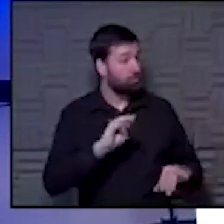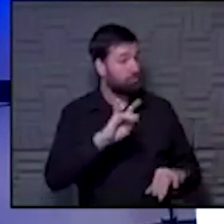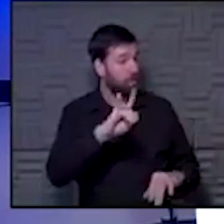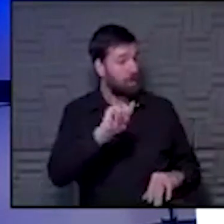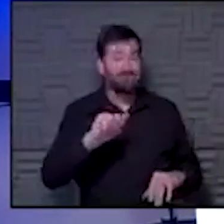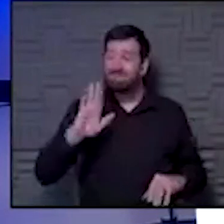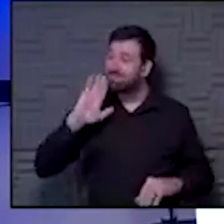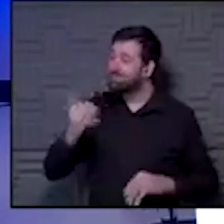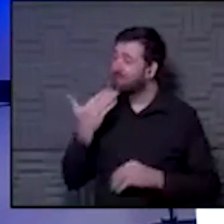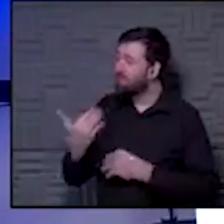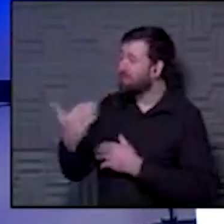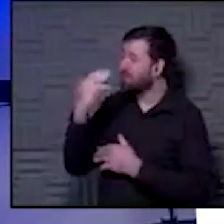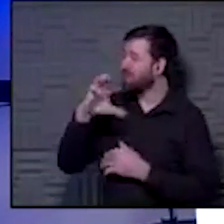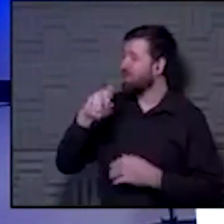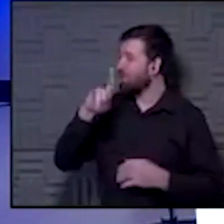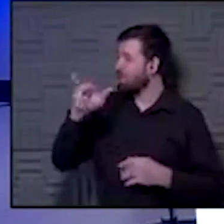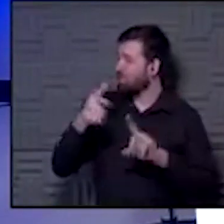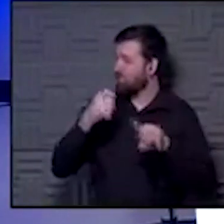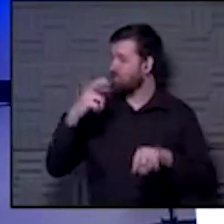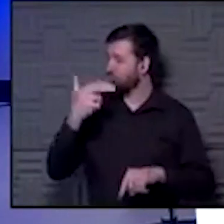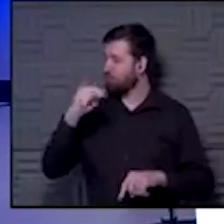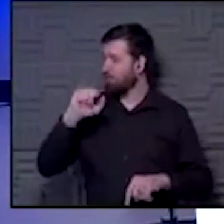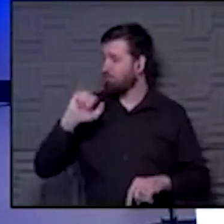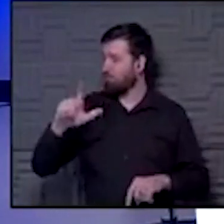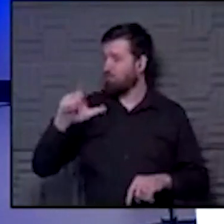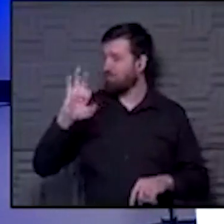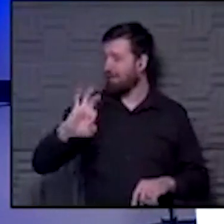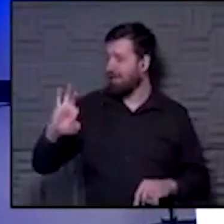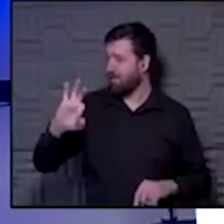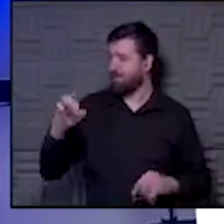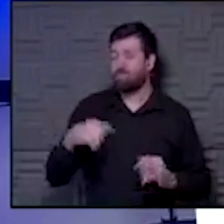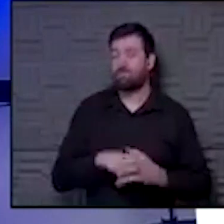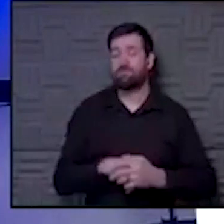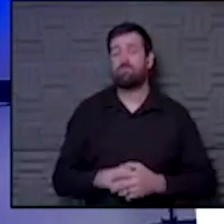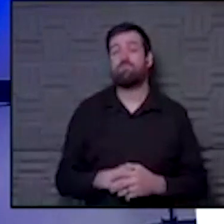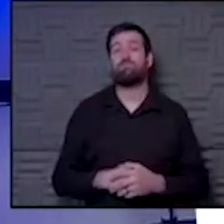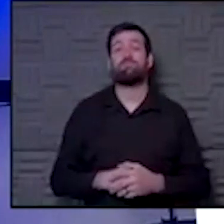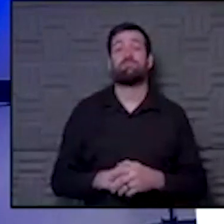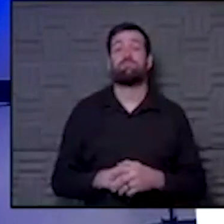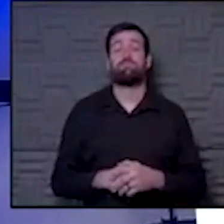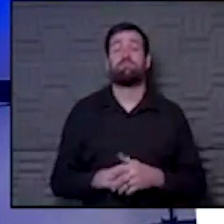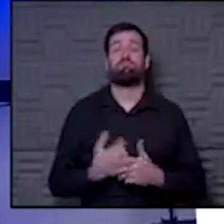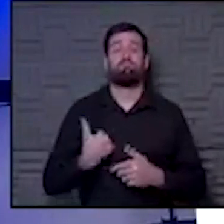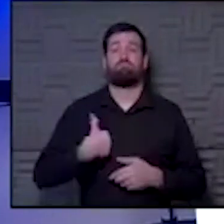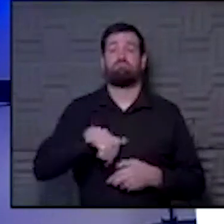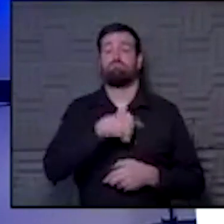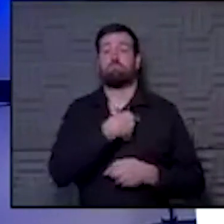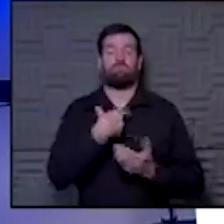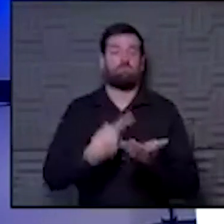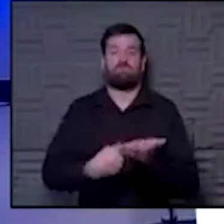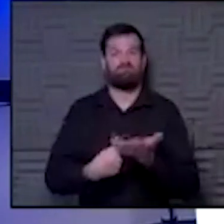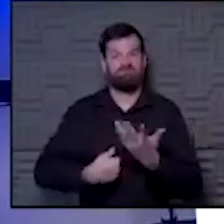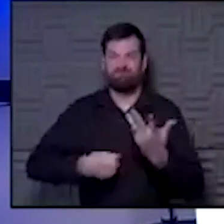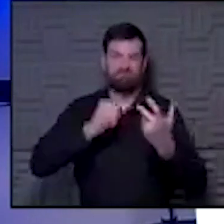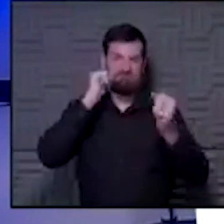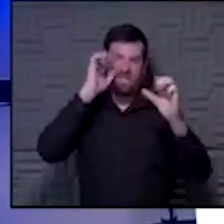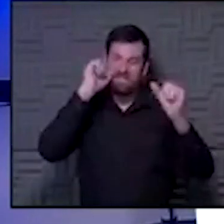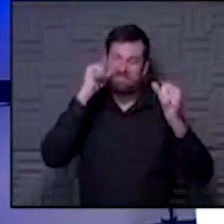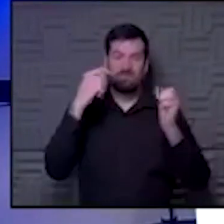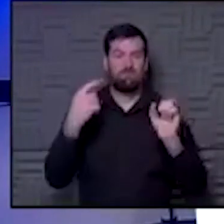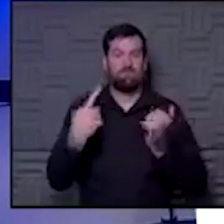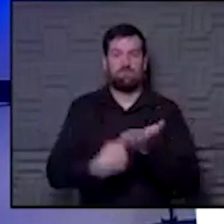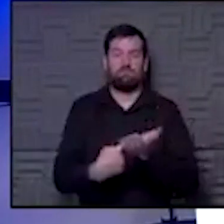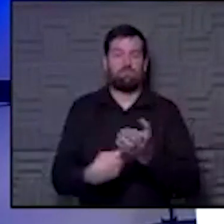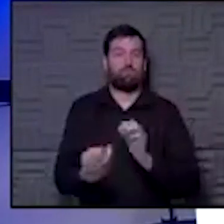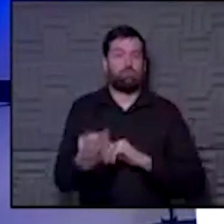Hey, good morning. Cody Holyoke with Channel 9. Hi, Cody. Hello. As we talk about, and it's amazing that we're talking about 2 potential